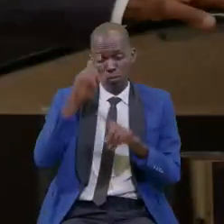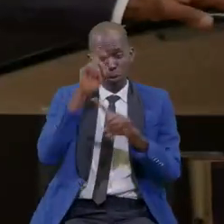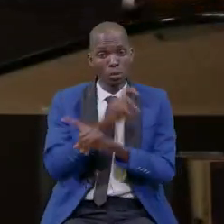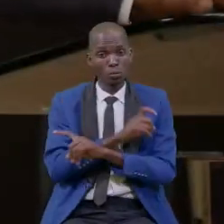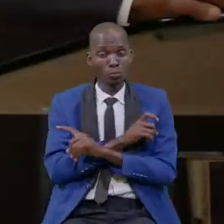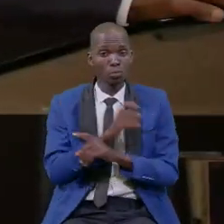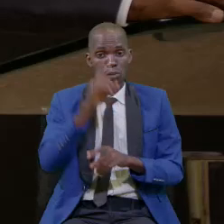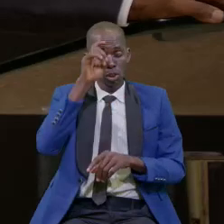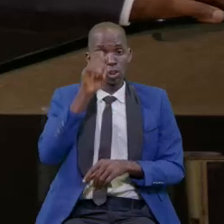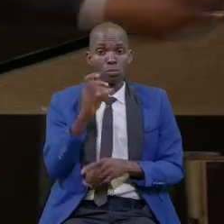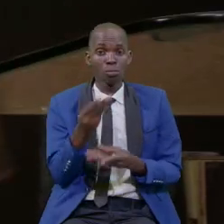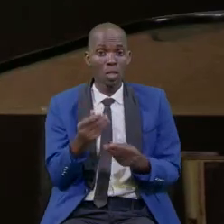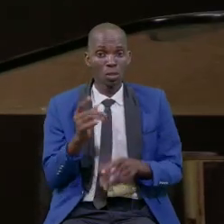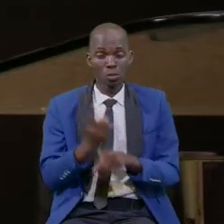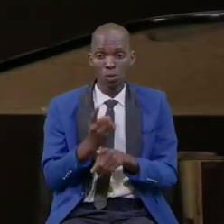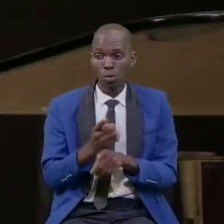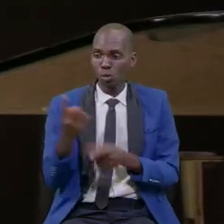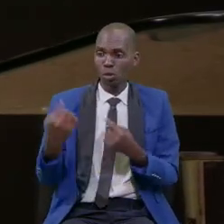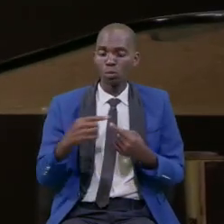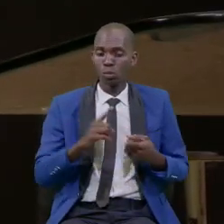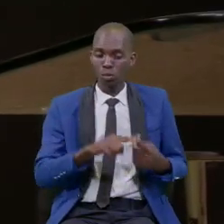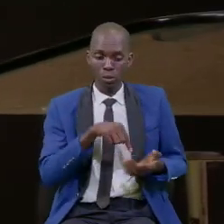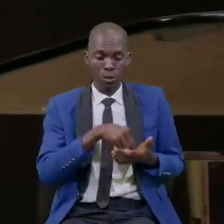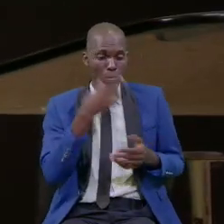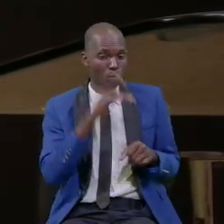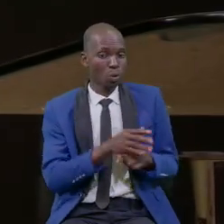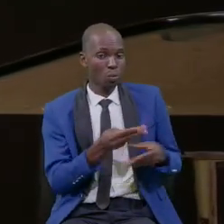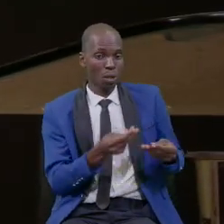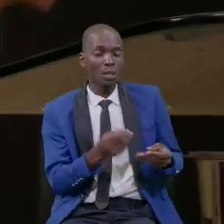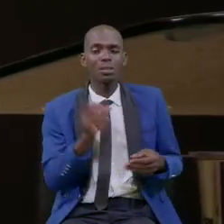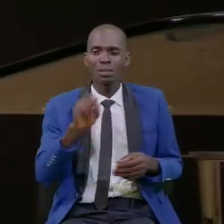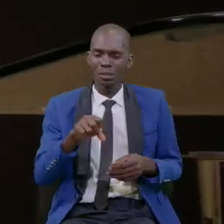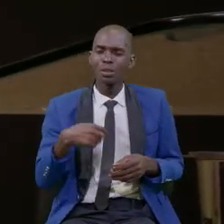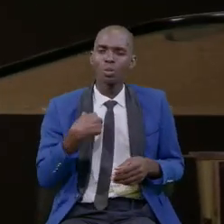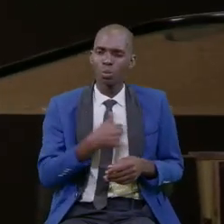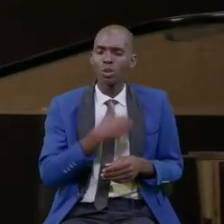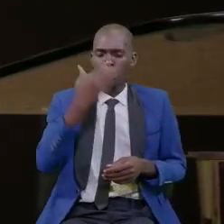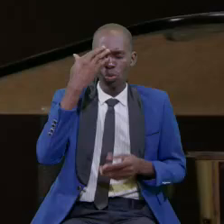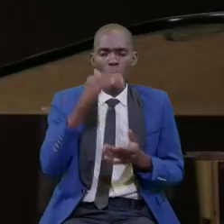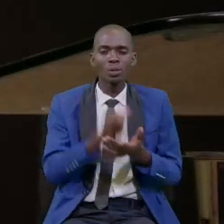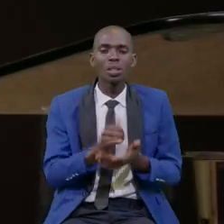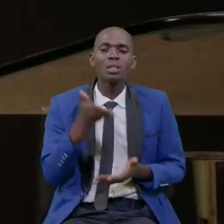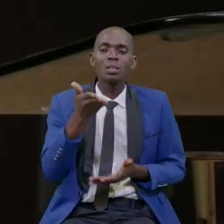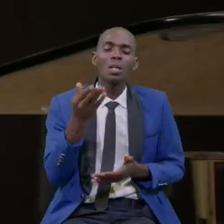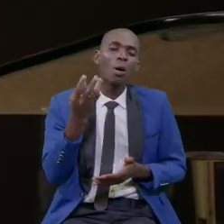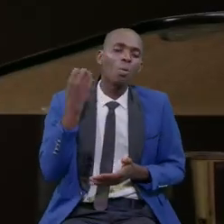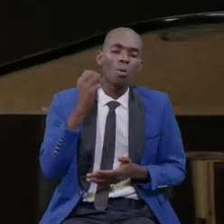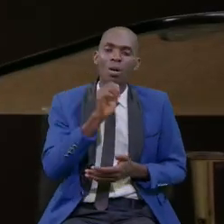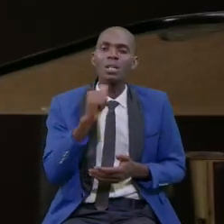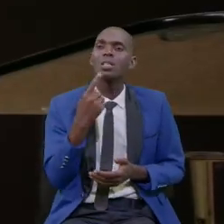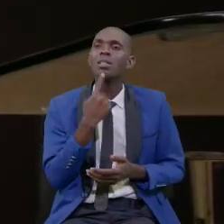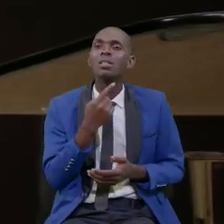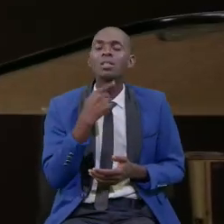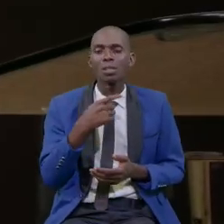you are coming over to Canaan, and we know that Red Sea is in between us, and we've heard. We're